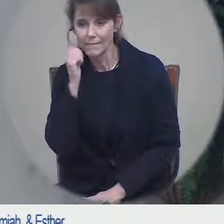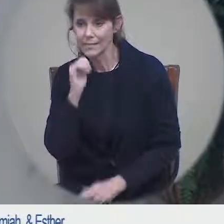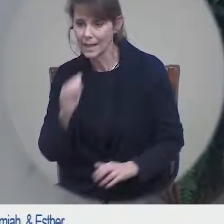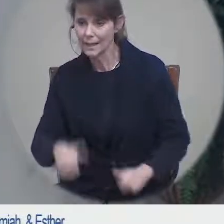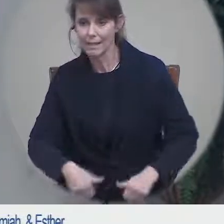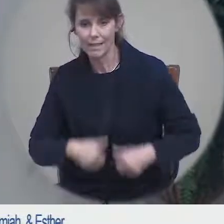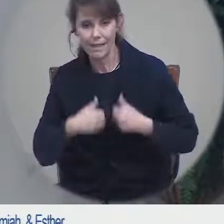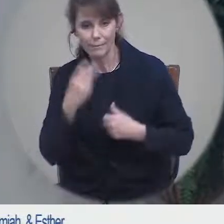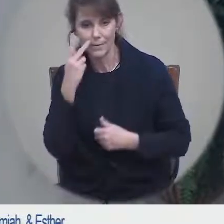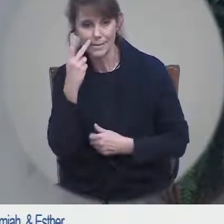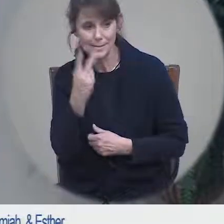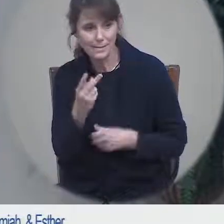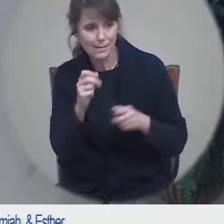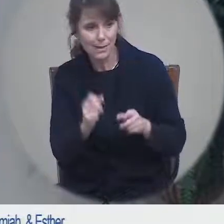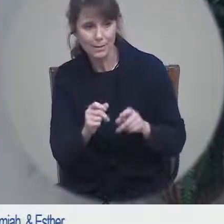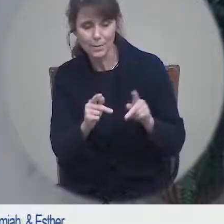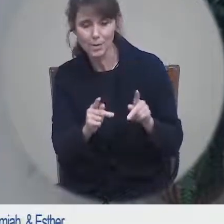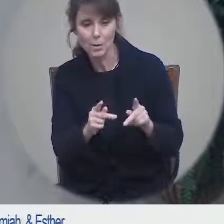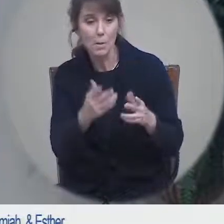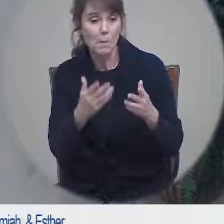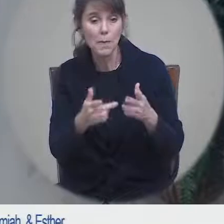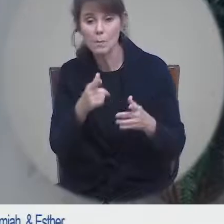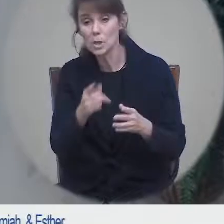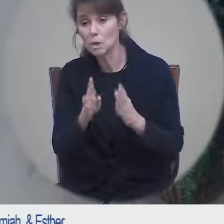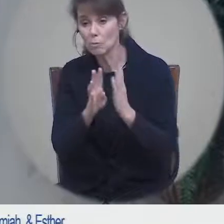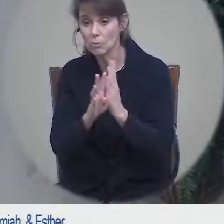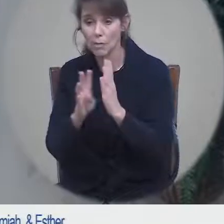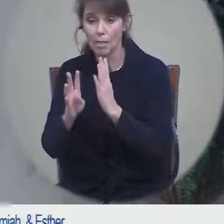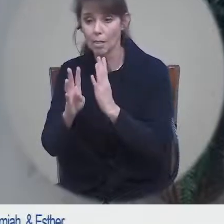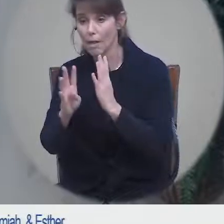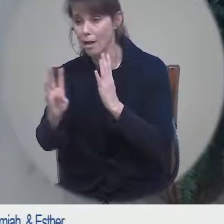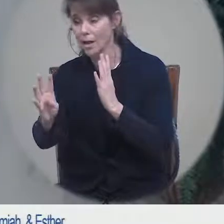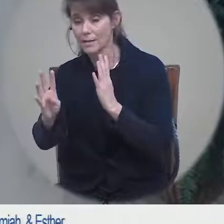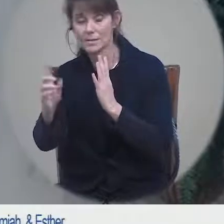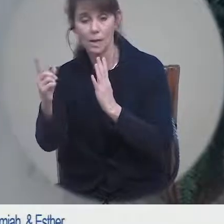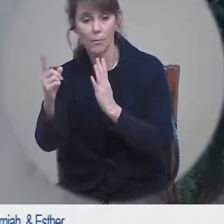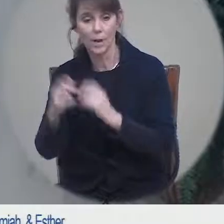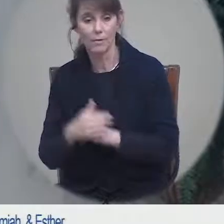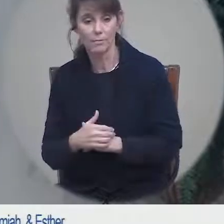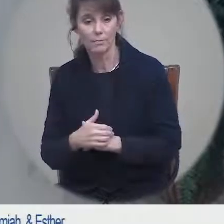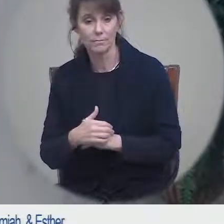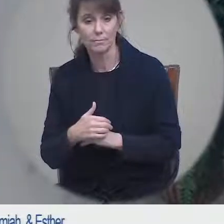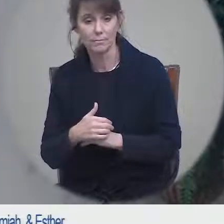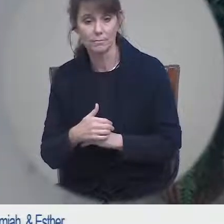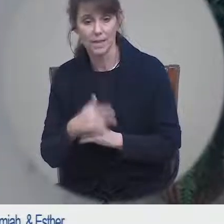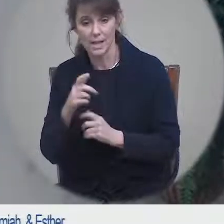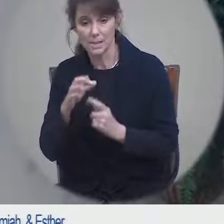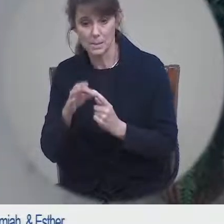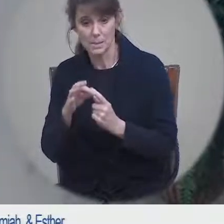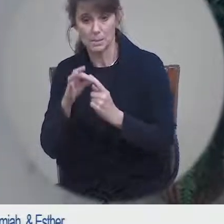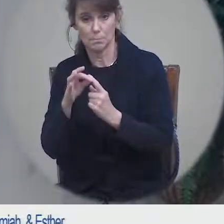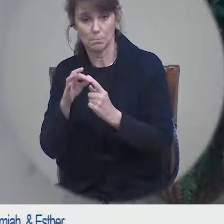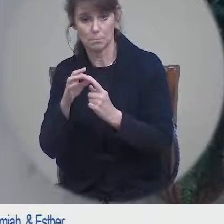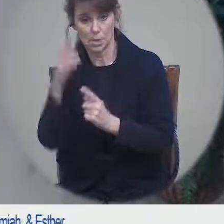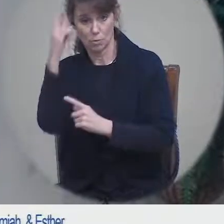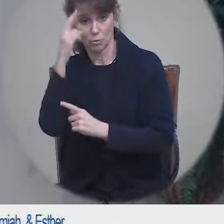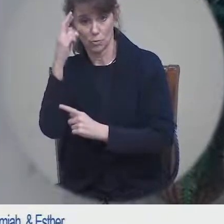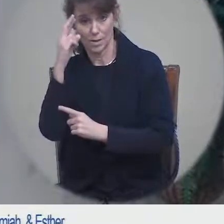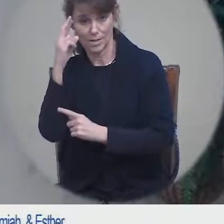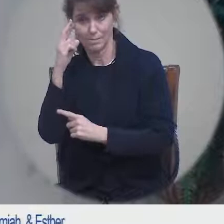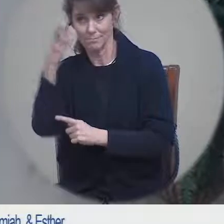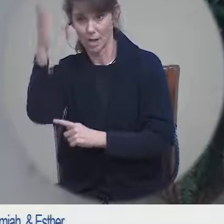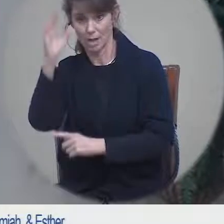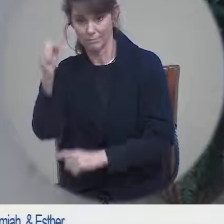occurrences. You might be in line with somebody with a situation. You might have been put there for that reason. You might have been put